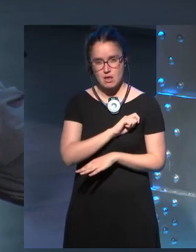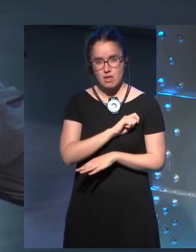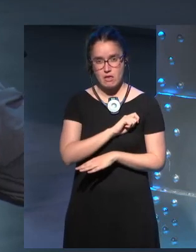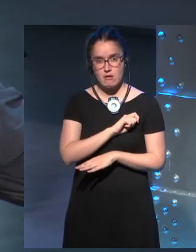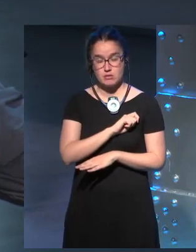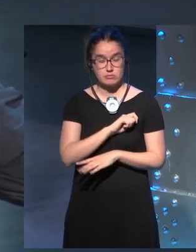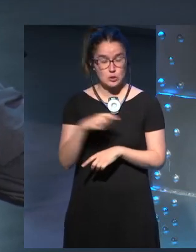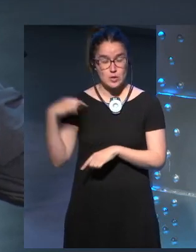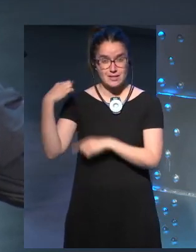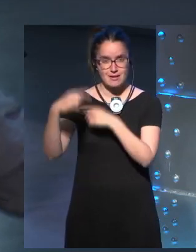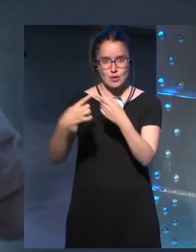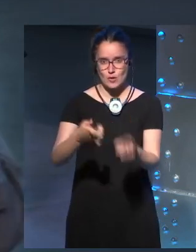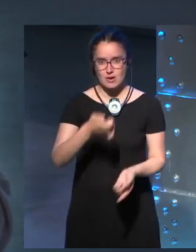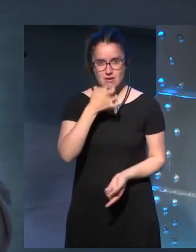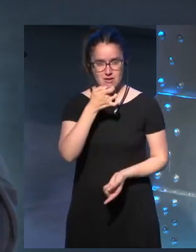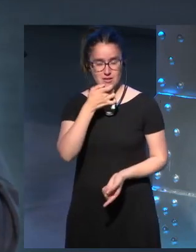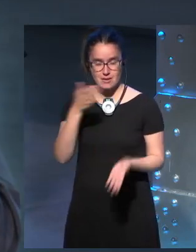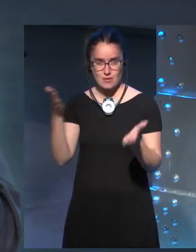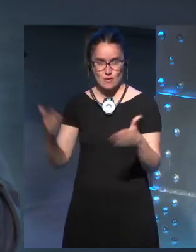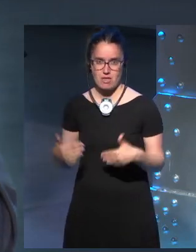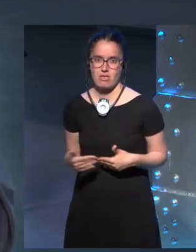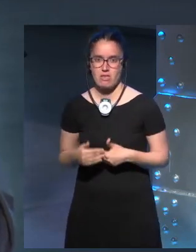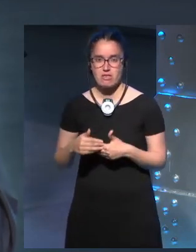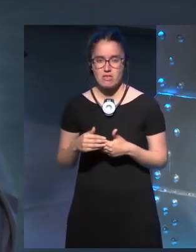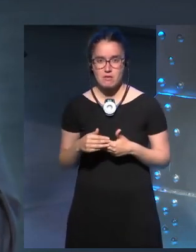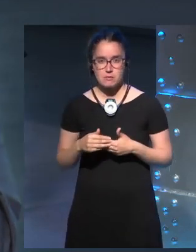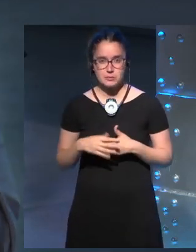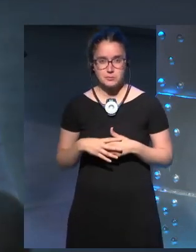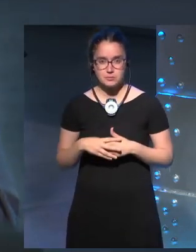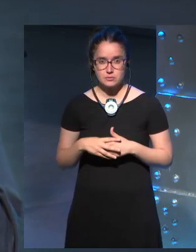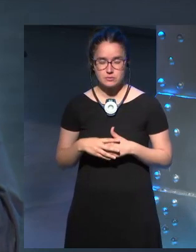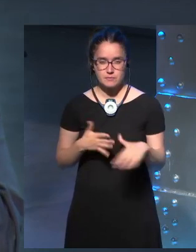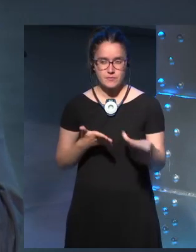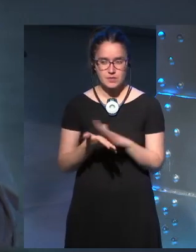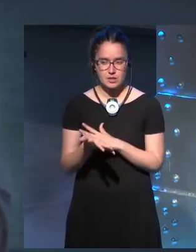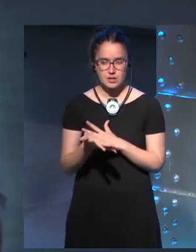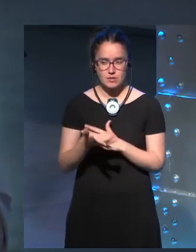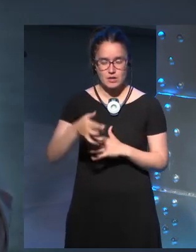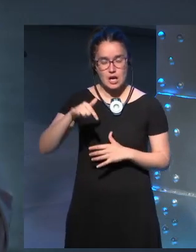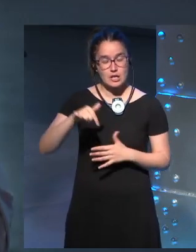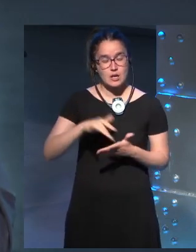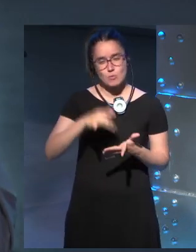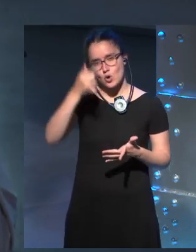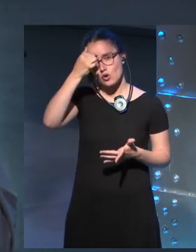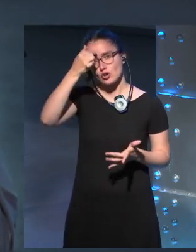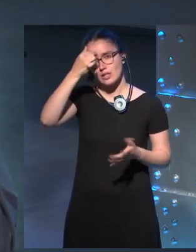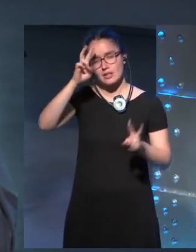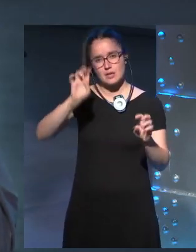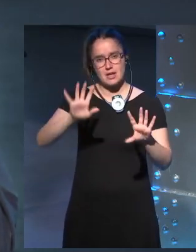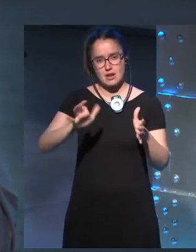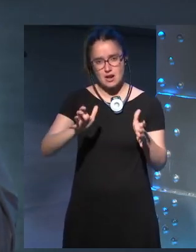way in the UK. Very interesting. There's something about nostalgic about radio as well. But I